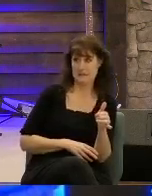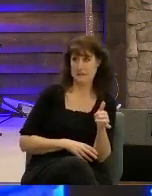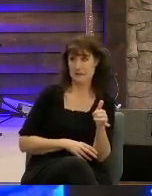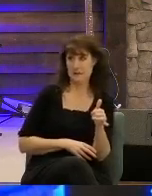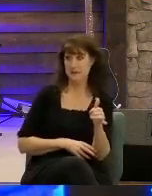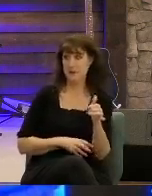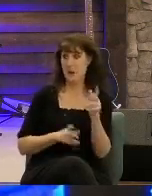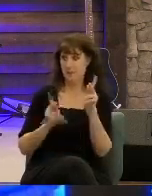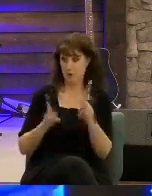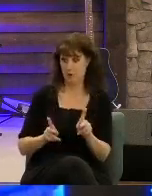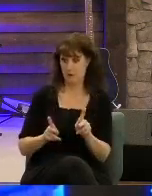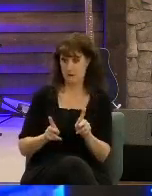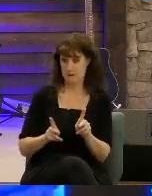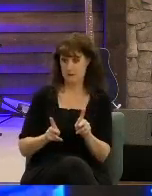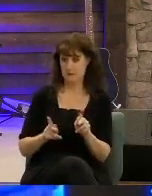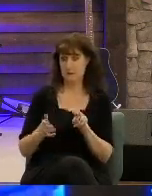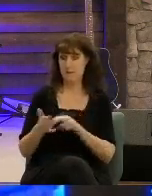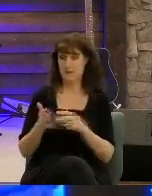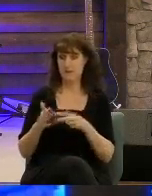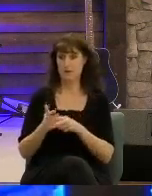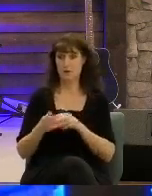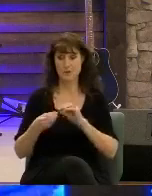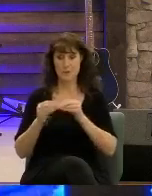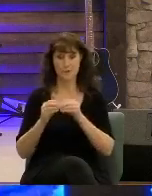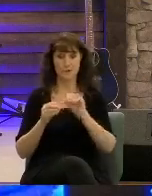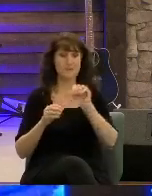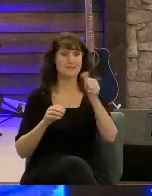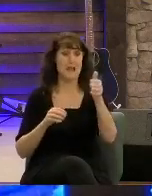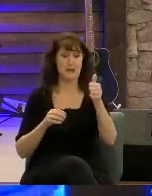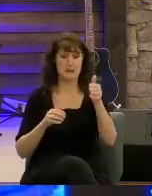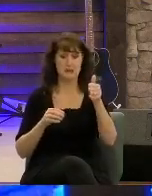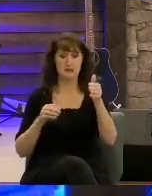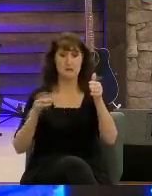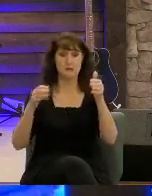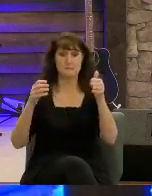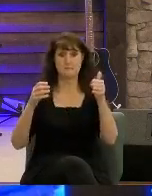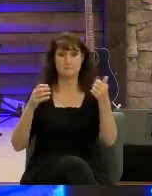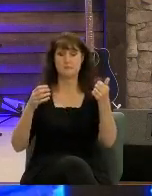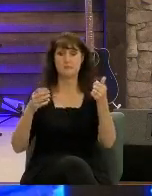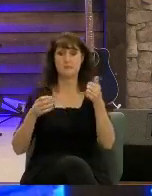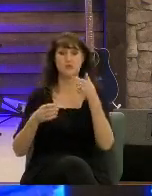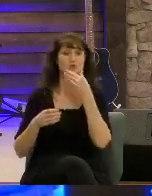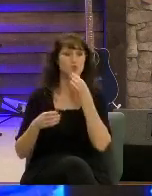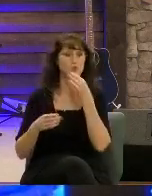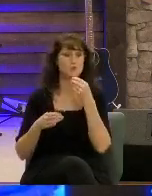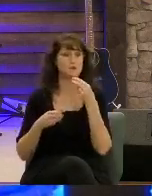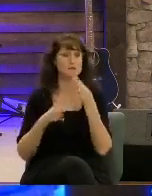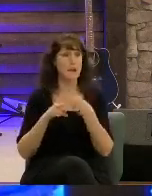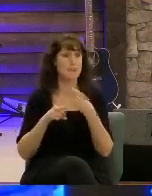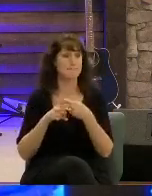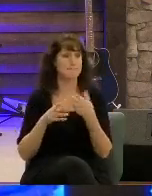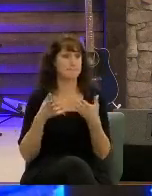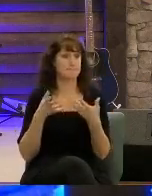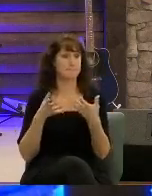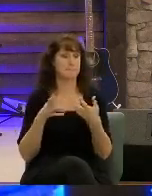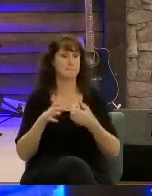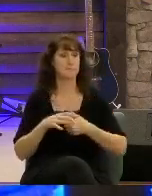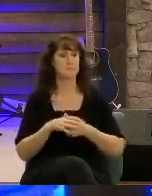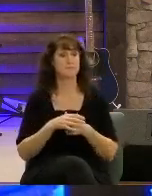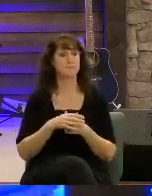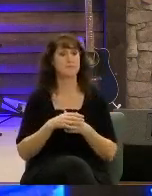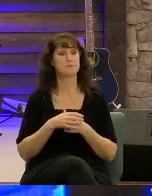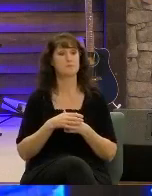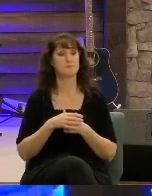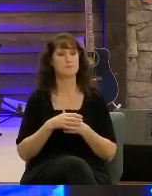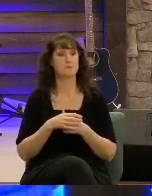okay? They're the 10th of that name, and I'm trying to think of a Jewish name. Somebody can probably help me with that, but whatever a